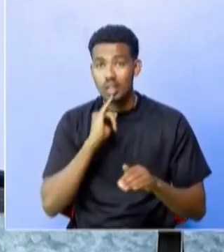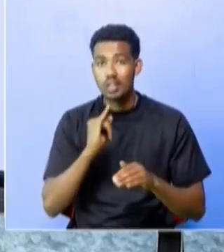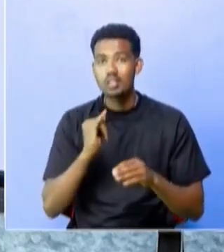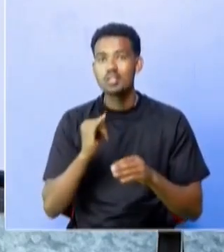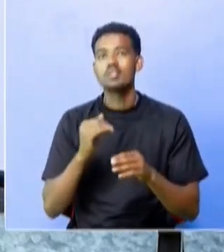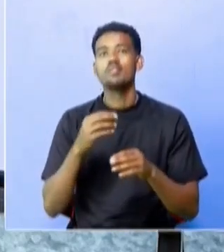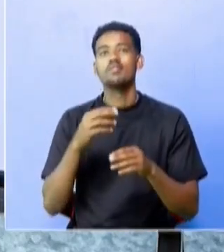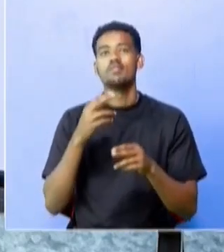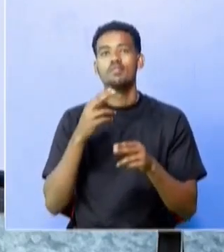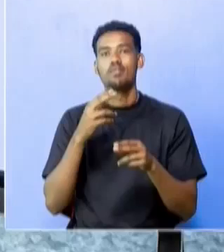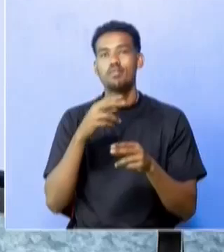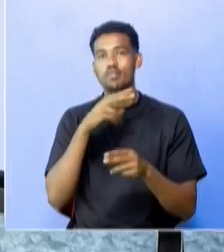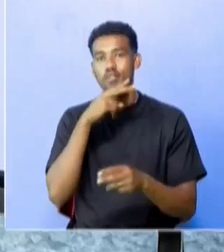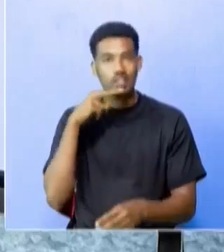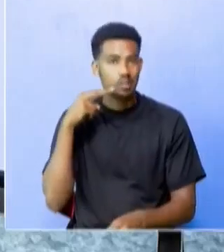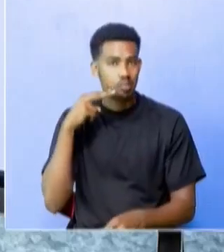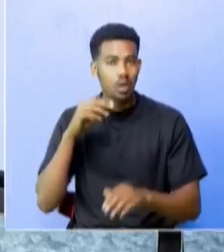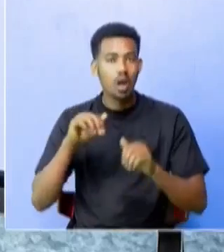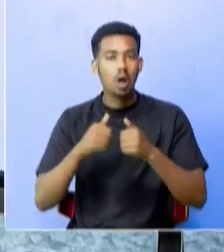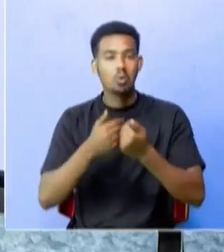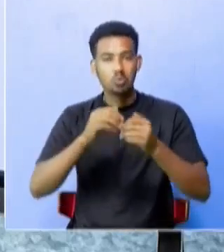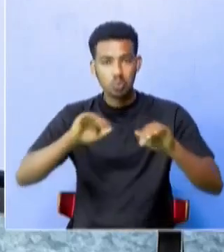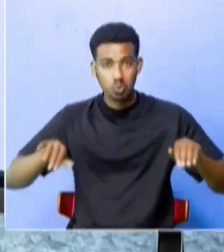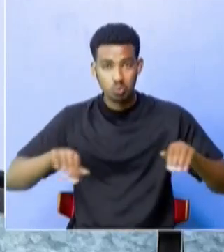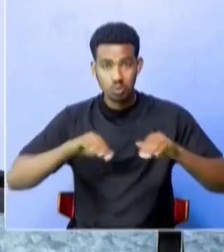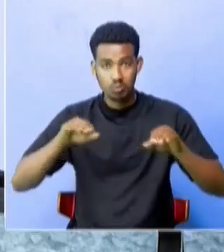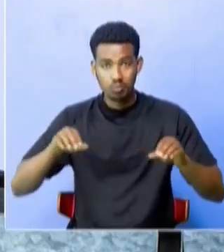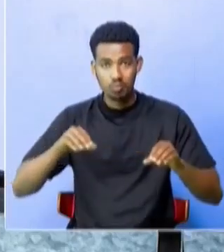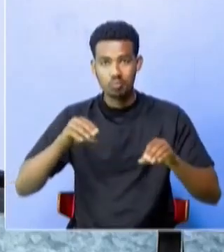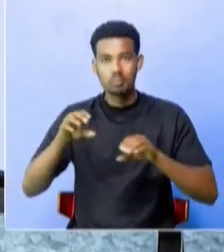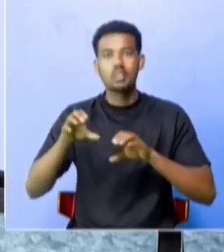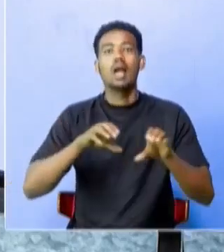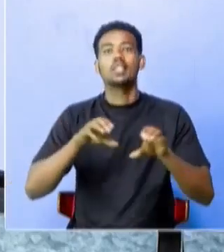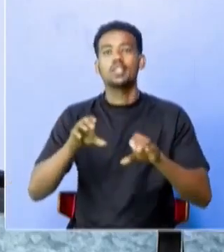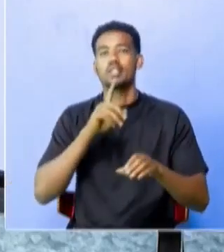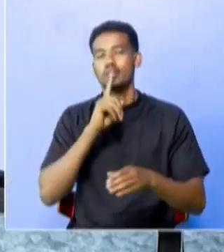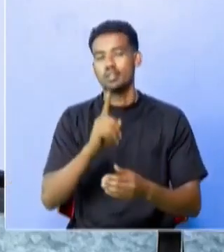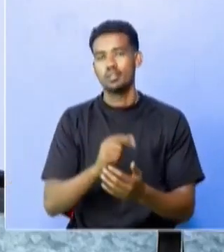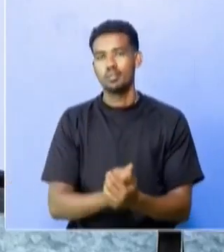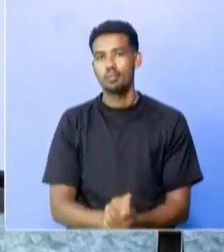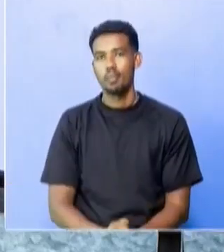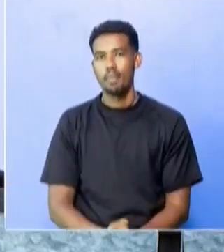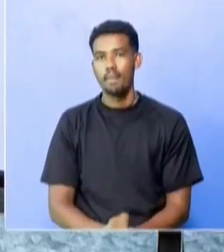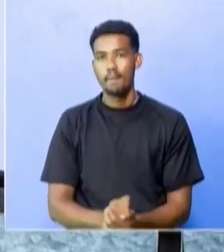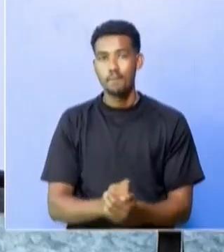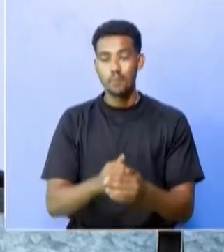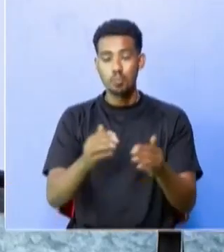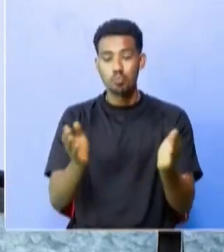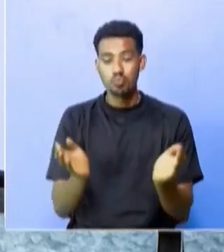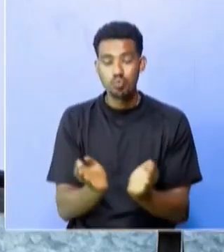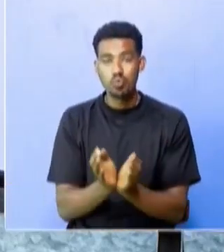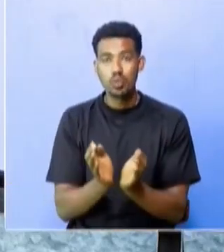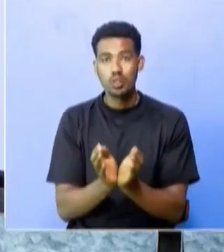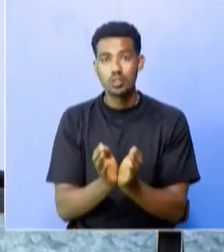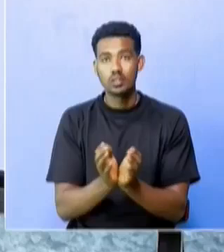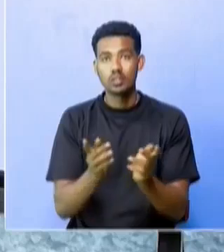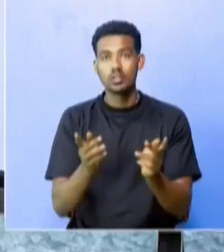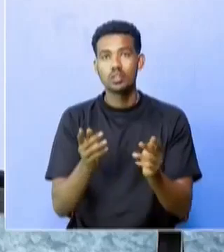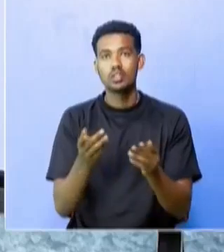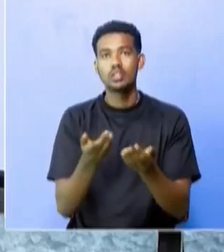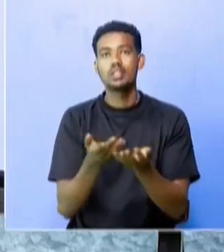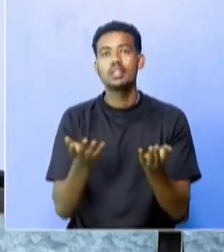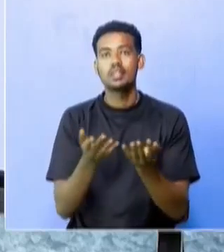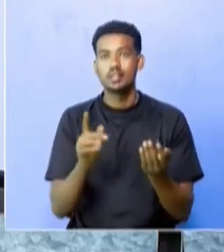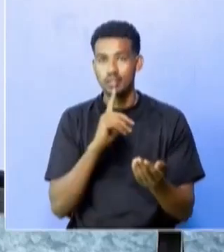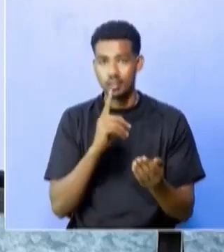that describes how to swim. It's an action. And pool is the place that can you swim. So together,